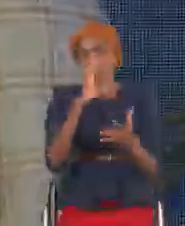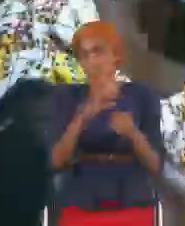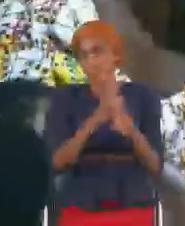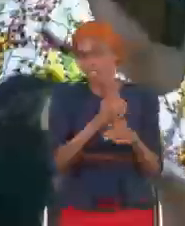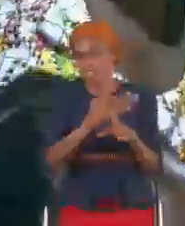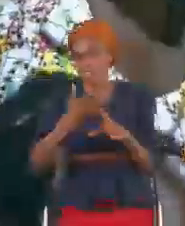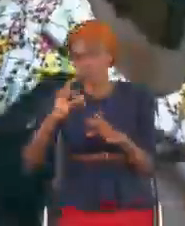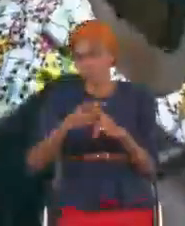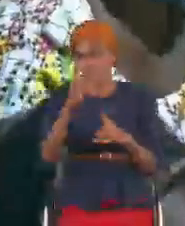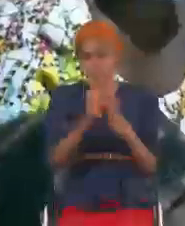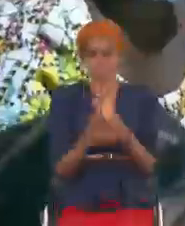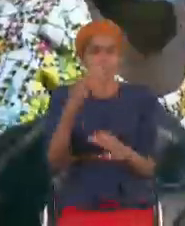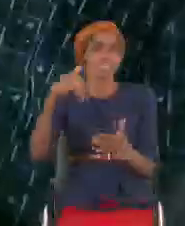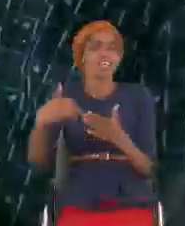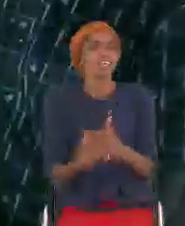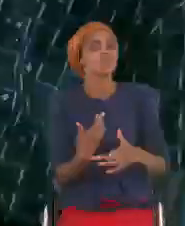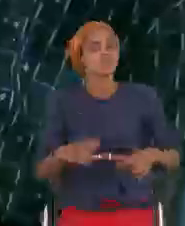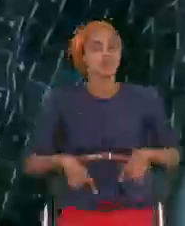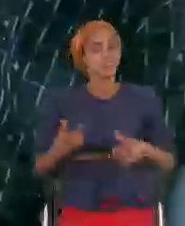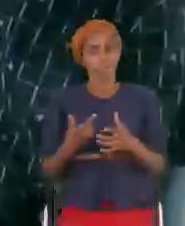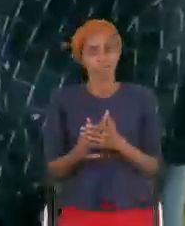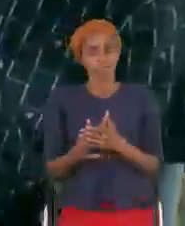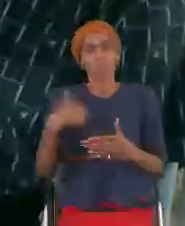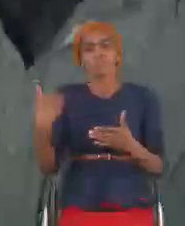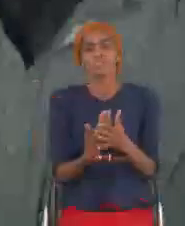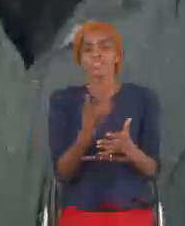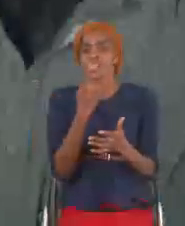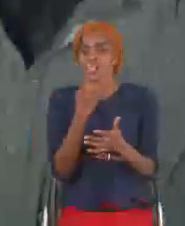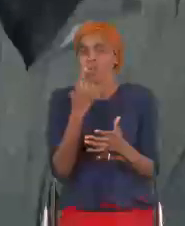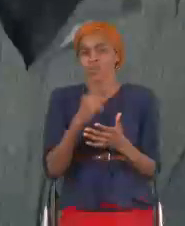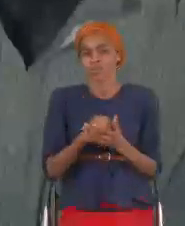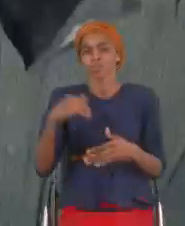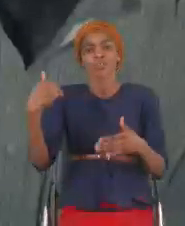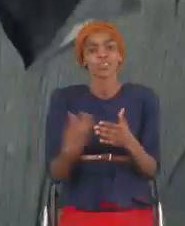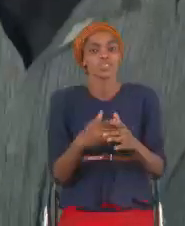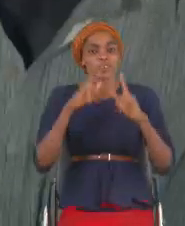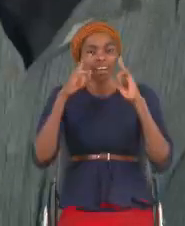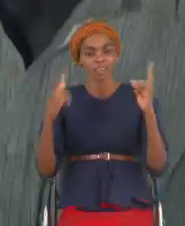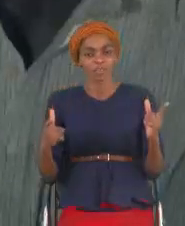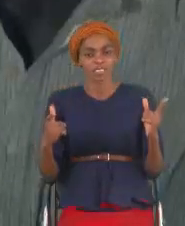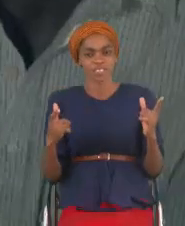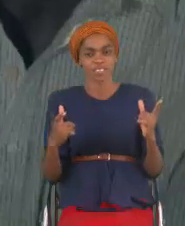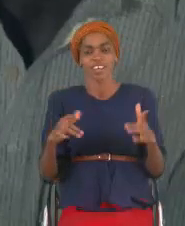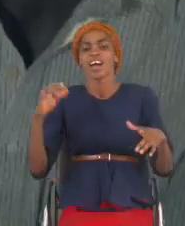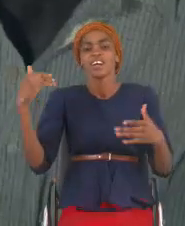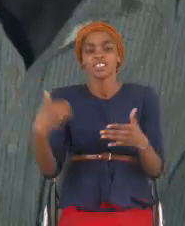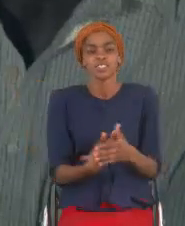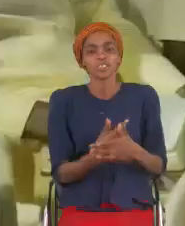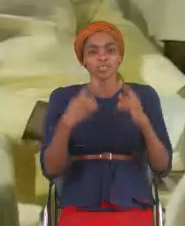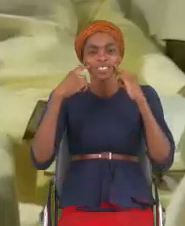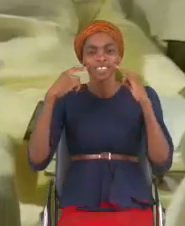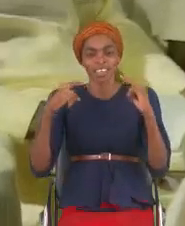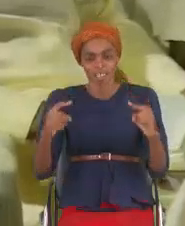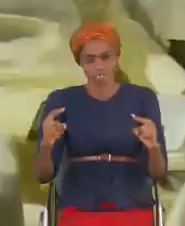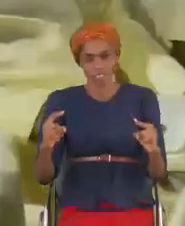you. New life, new tongue, new language, new